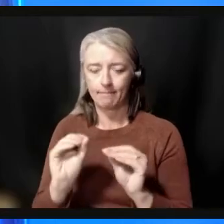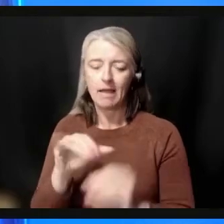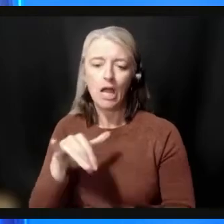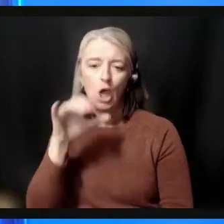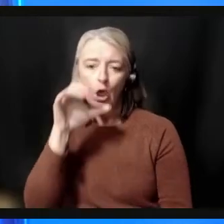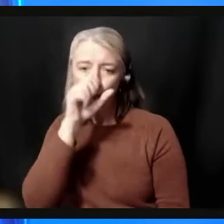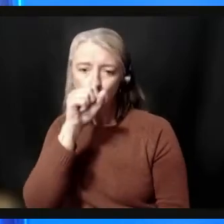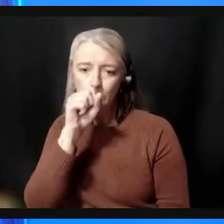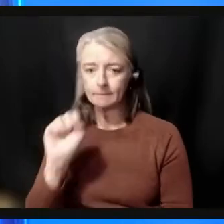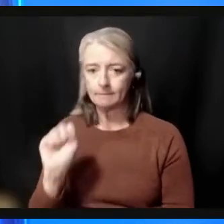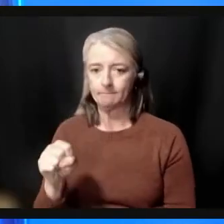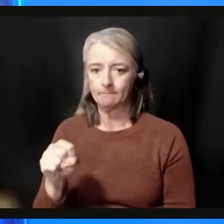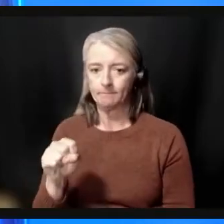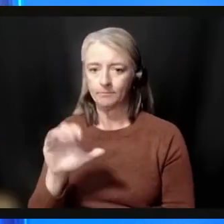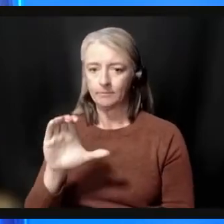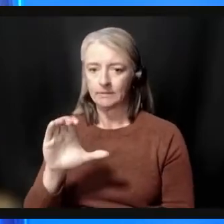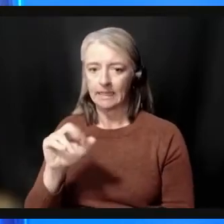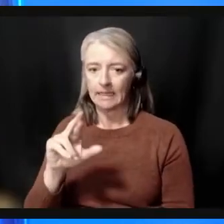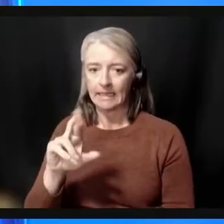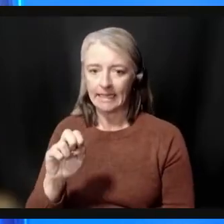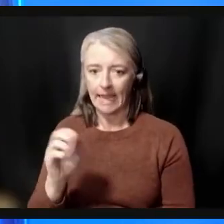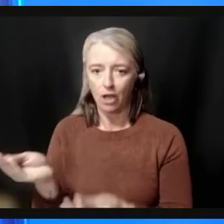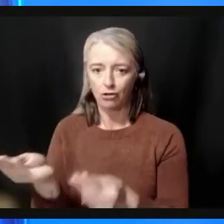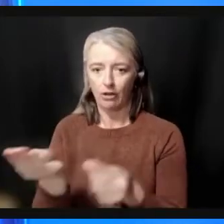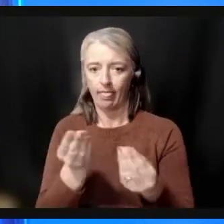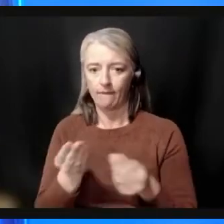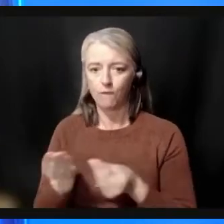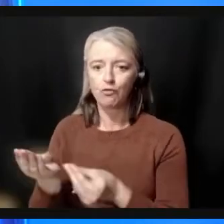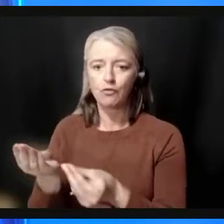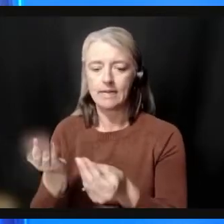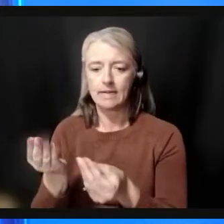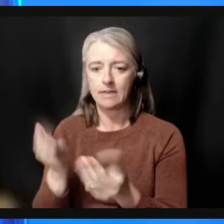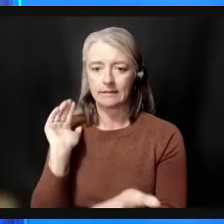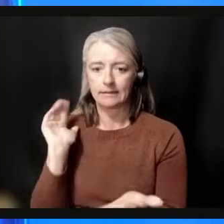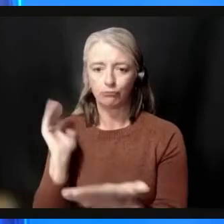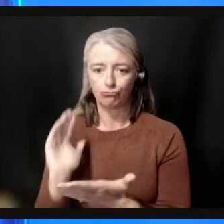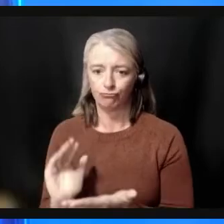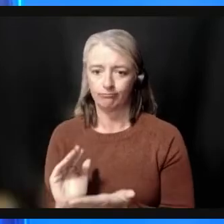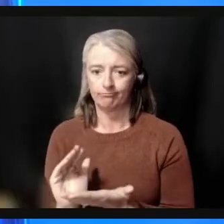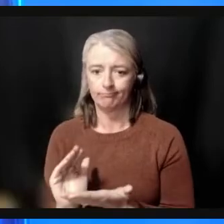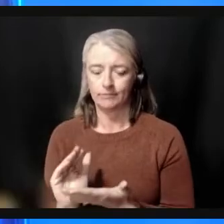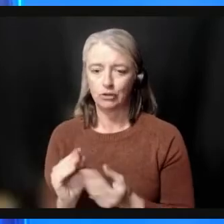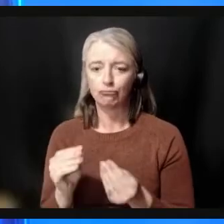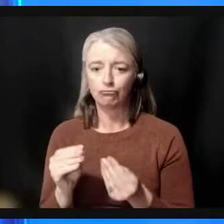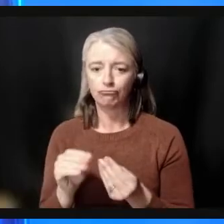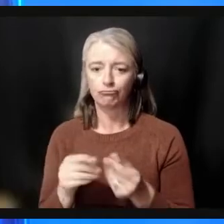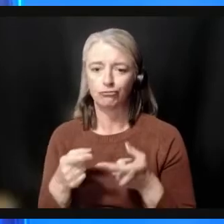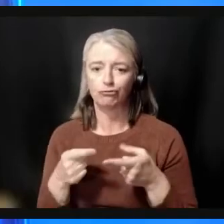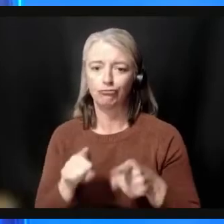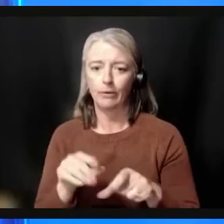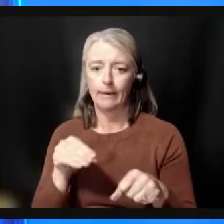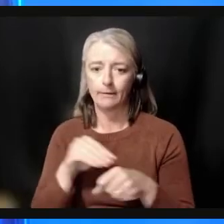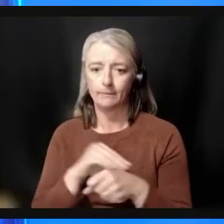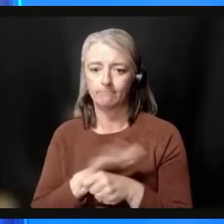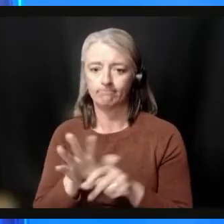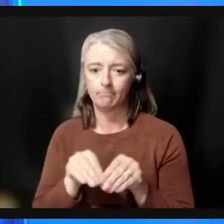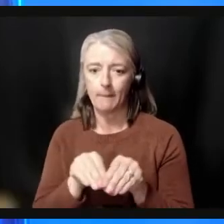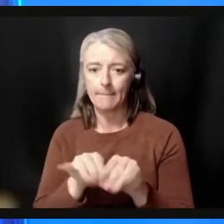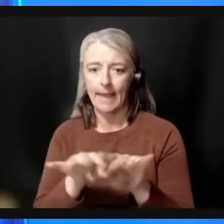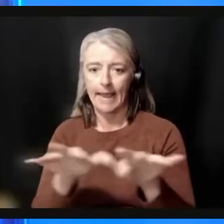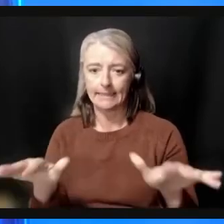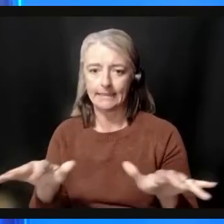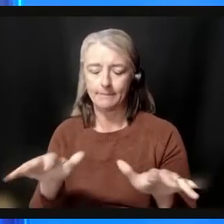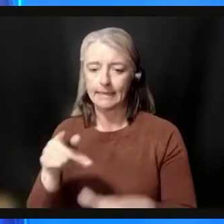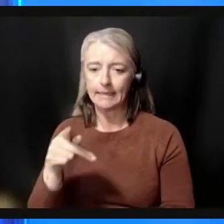care delivery across the continuum decreased during the pandemic. However, I think this is one of the highlights or positives of